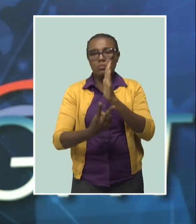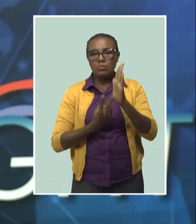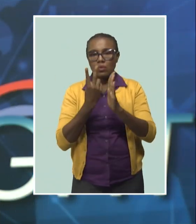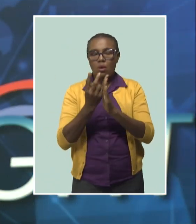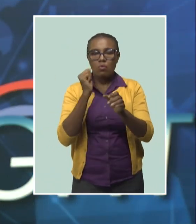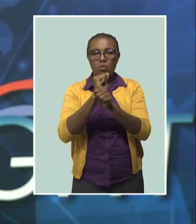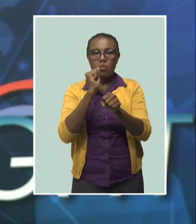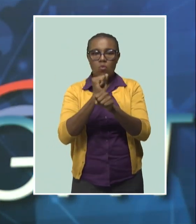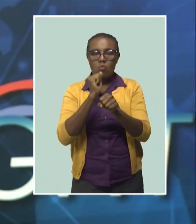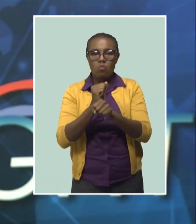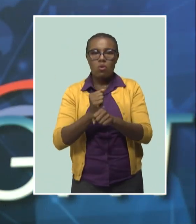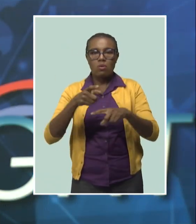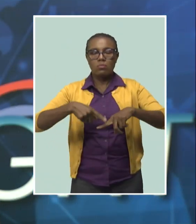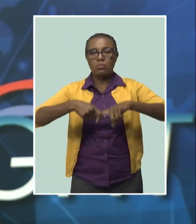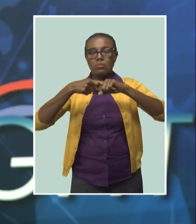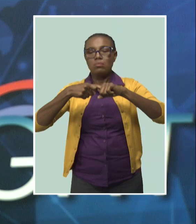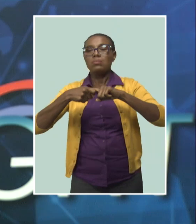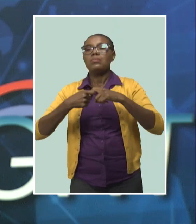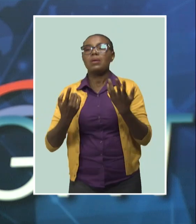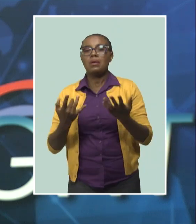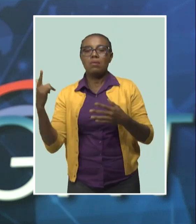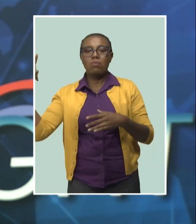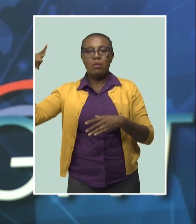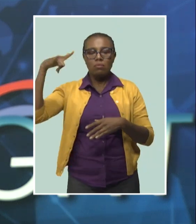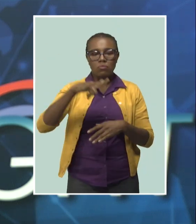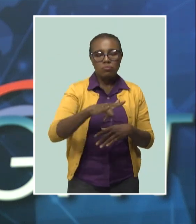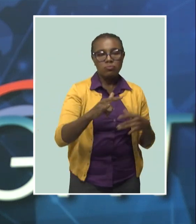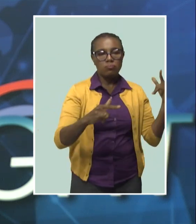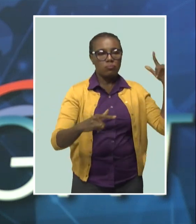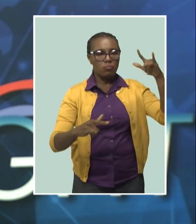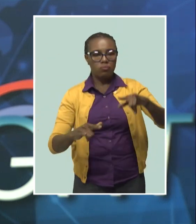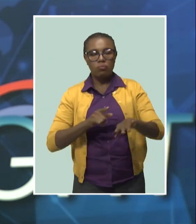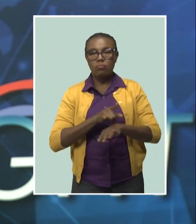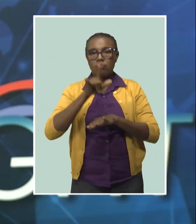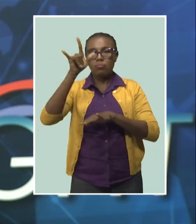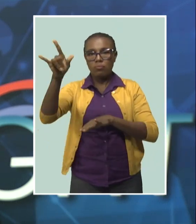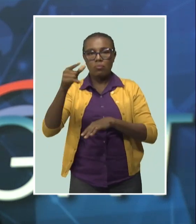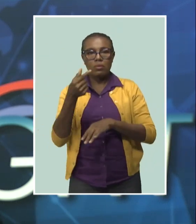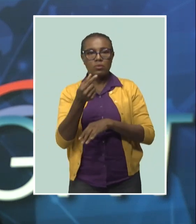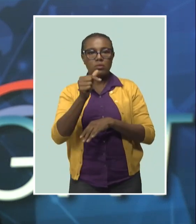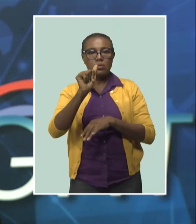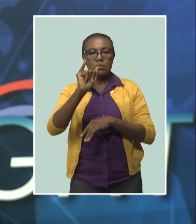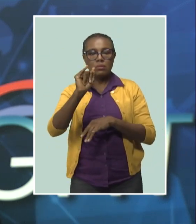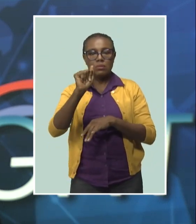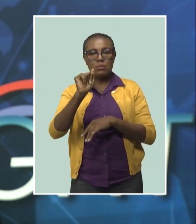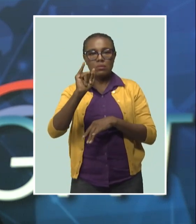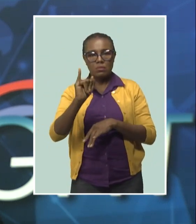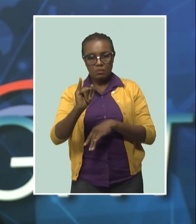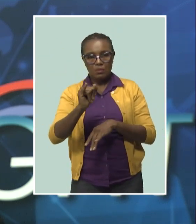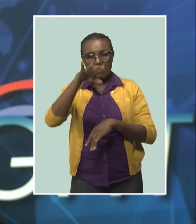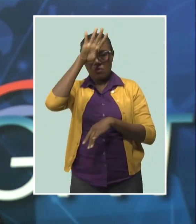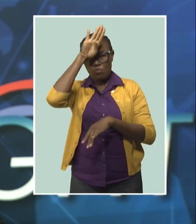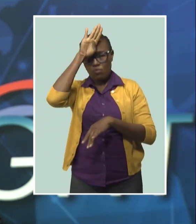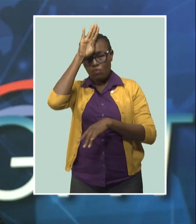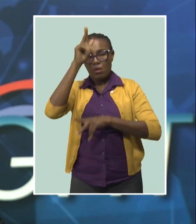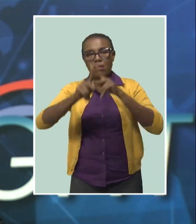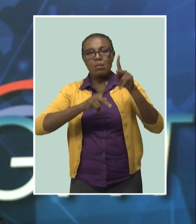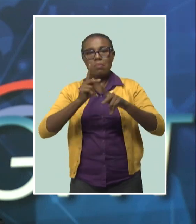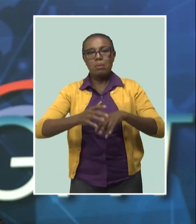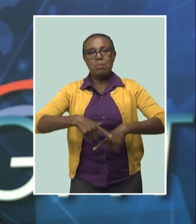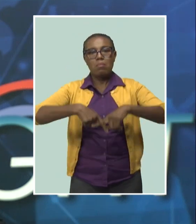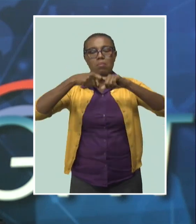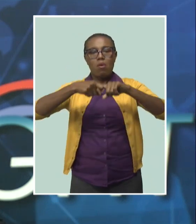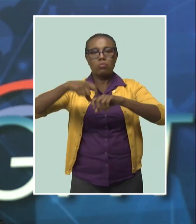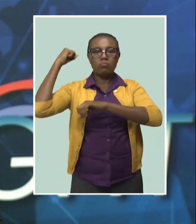firemen put a temporary stop to the flights at the Grantley Adams International Airport today. Fire officials and airport authorities are expected